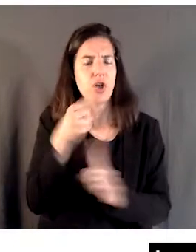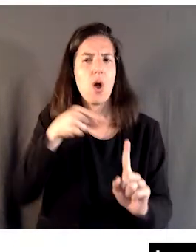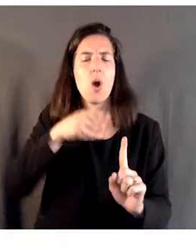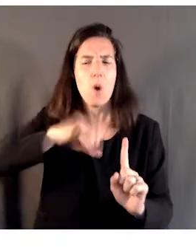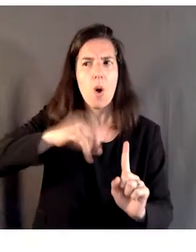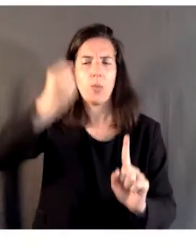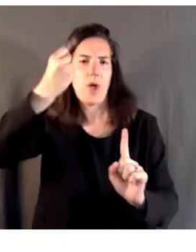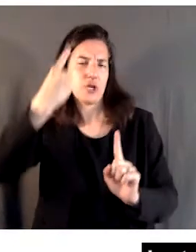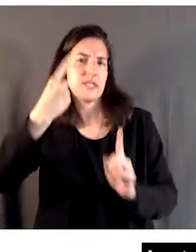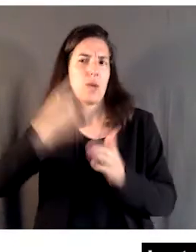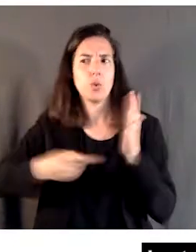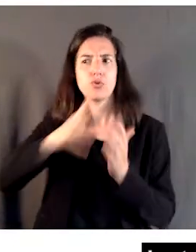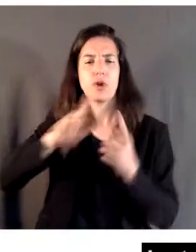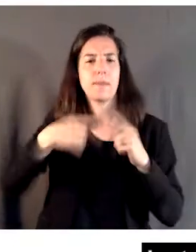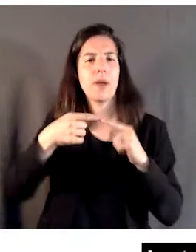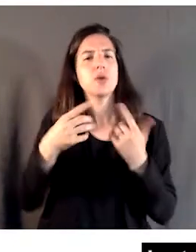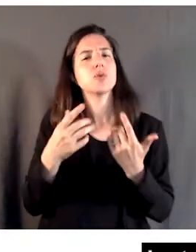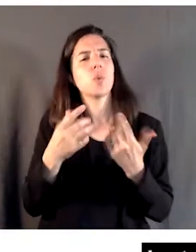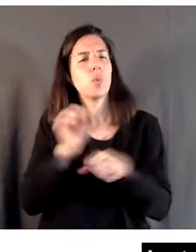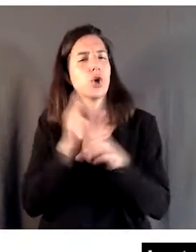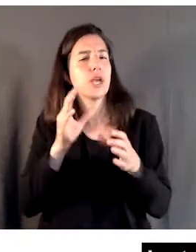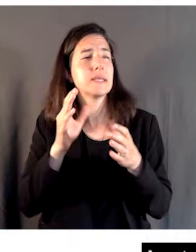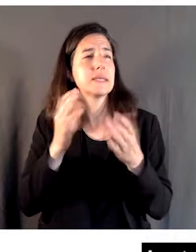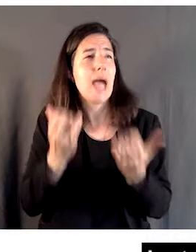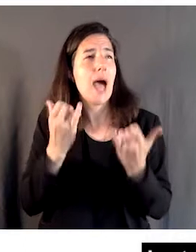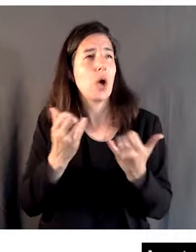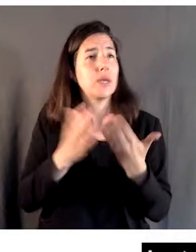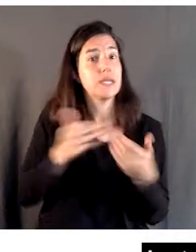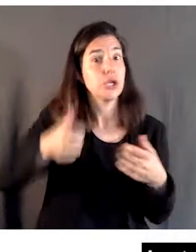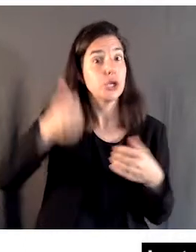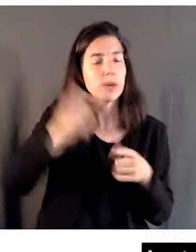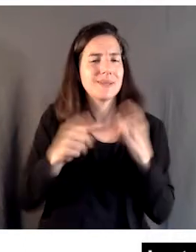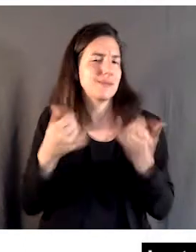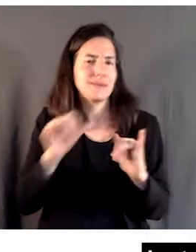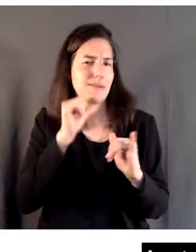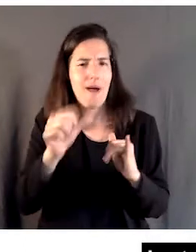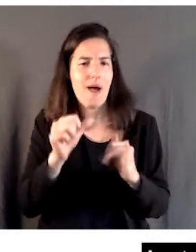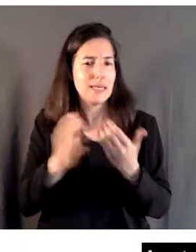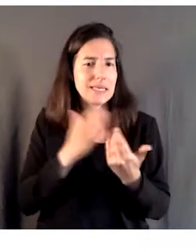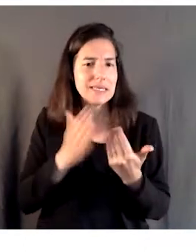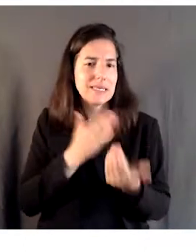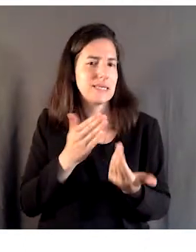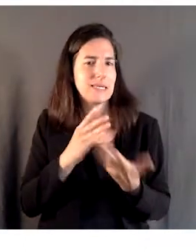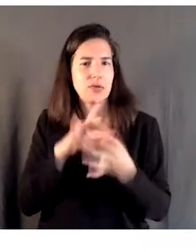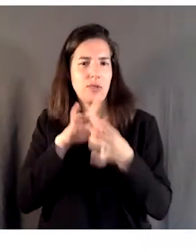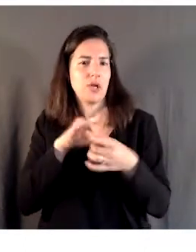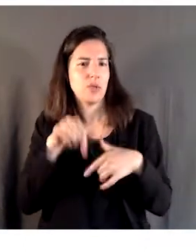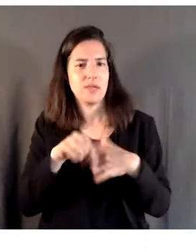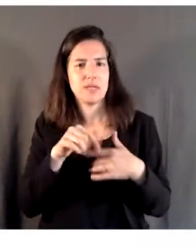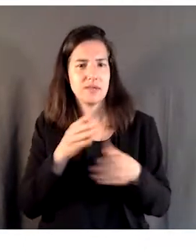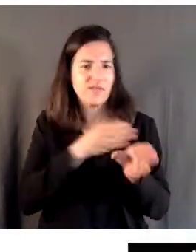is easier, but still not easy in relation to the sort of BLM movement and